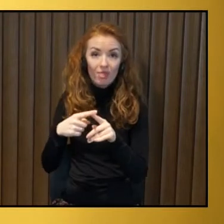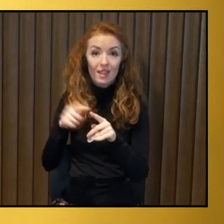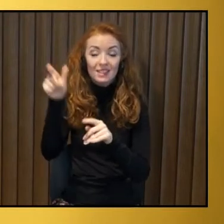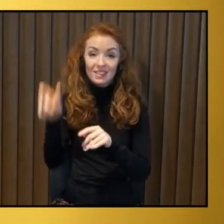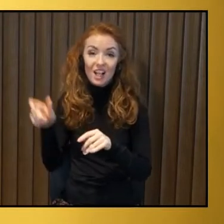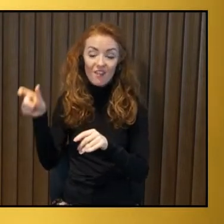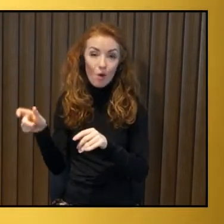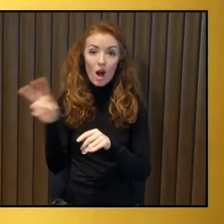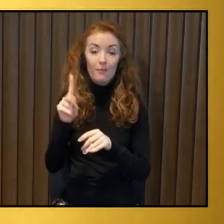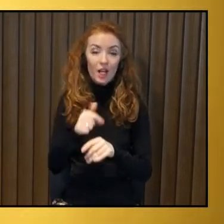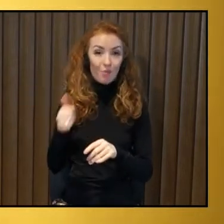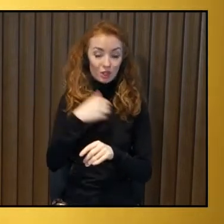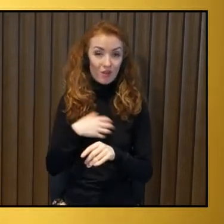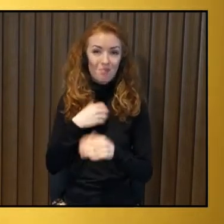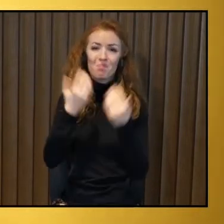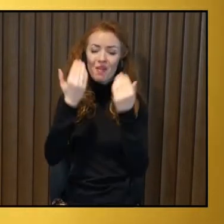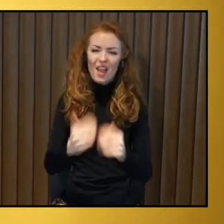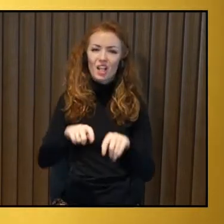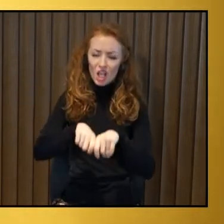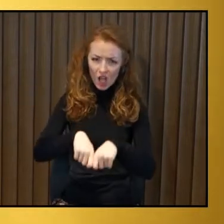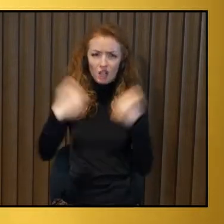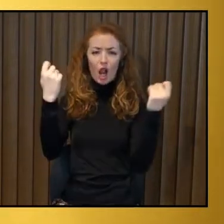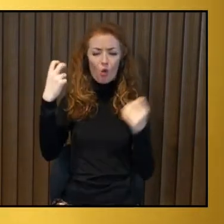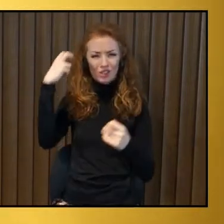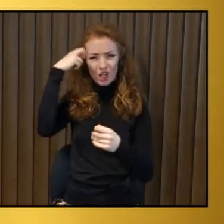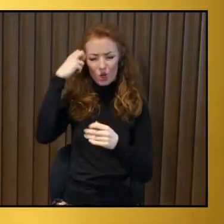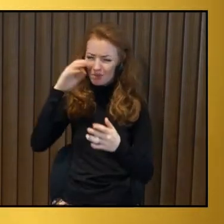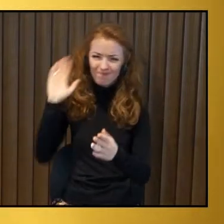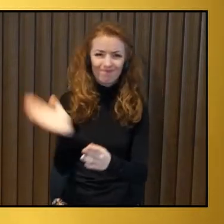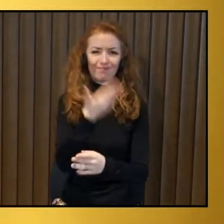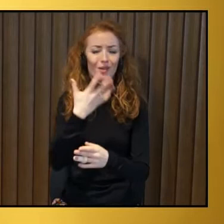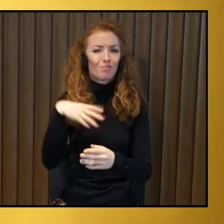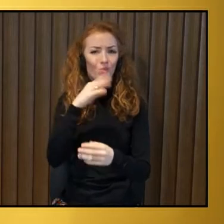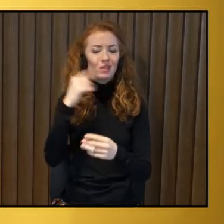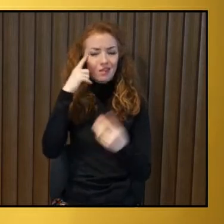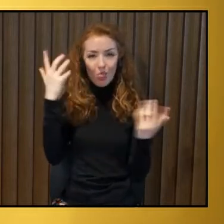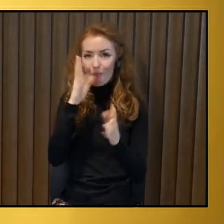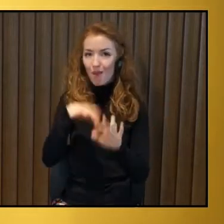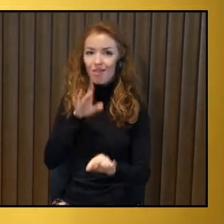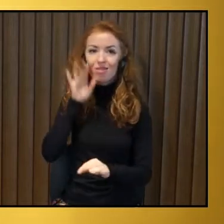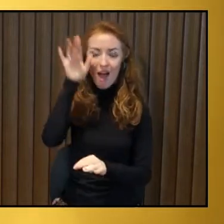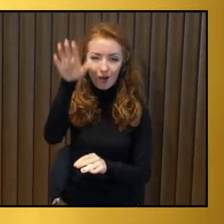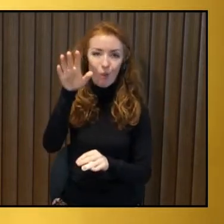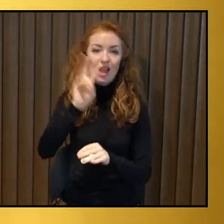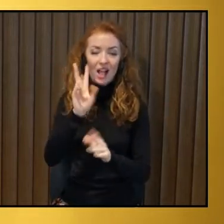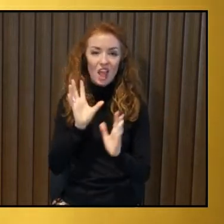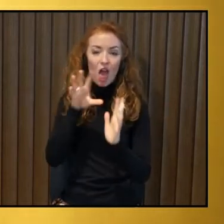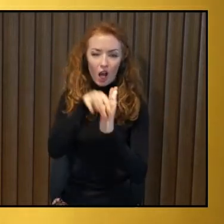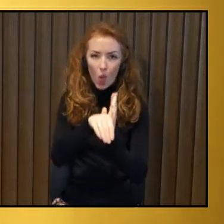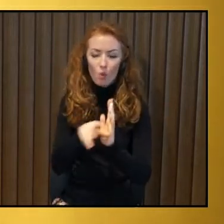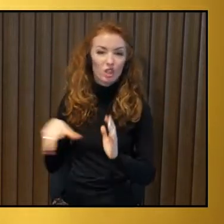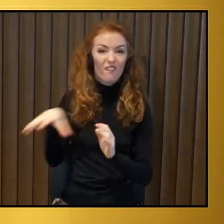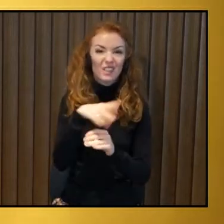for the future that is inclusive of all groups. And when we start looking at this concept of intersectionality and